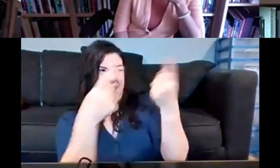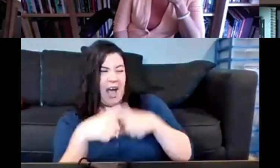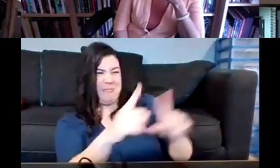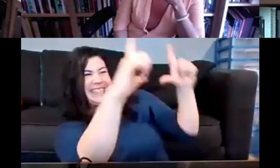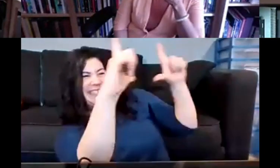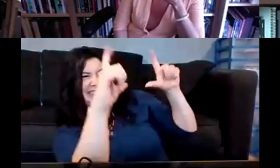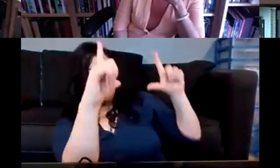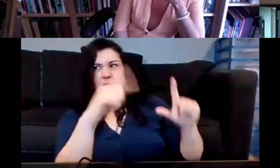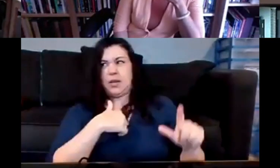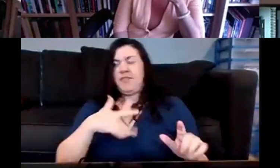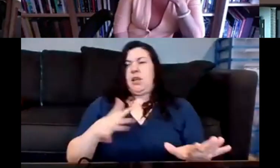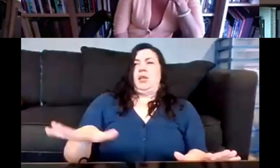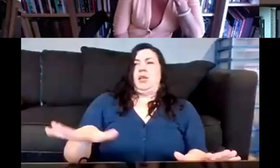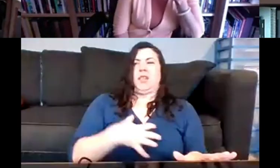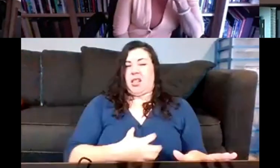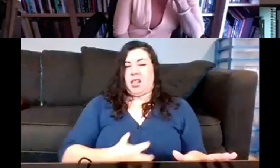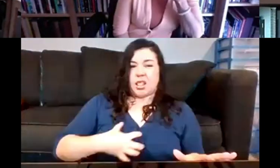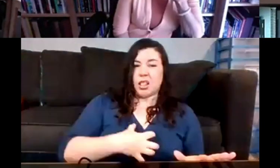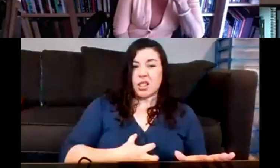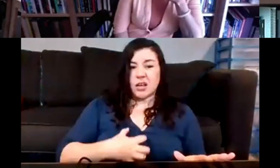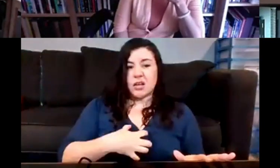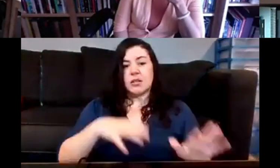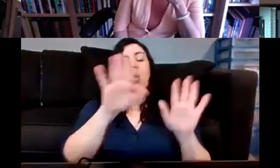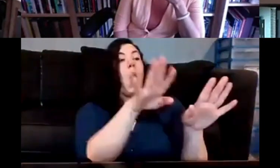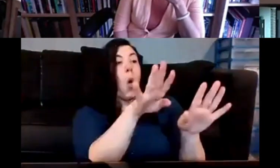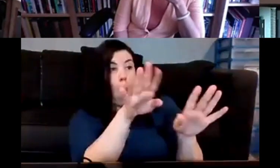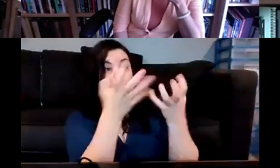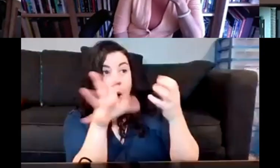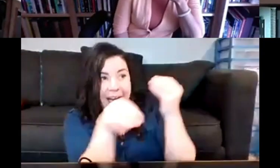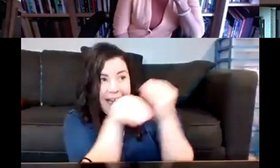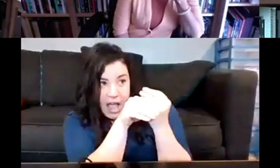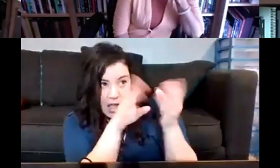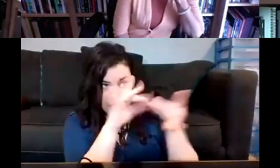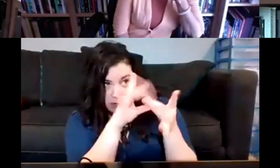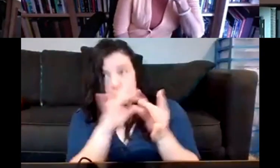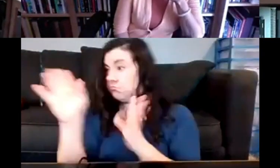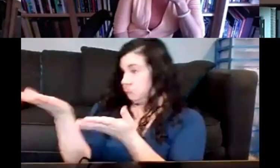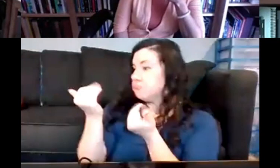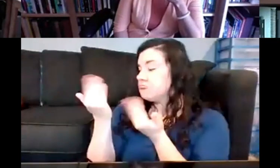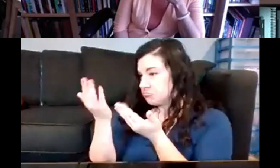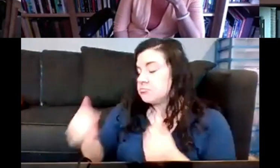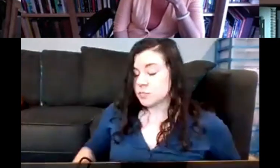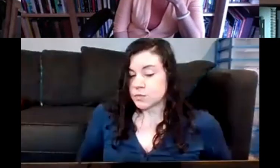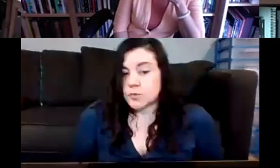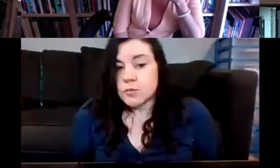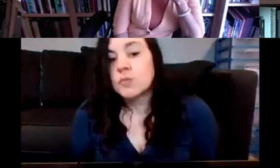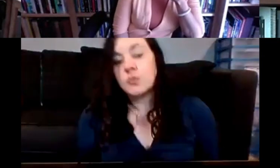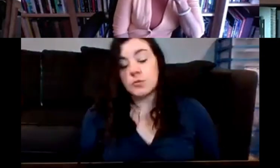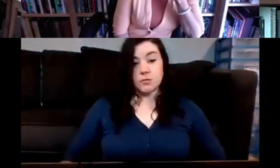tripped me out. And William, can I just add one little thing to that too? Yeah, Do you mind? Sure. And that